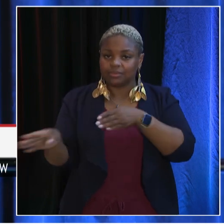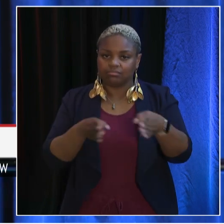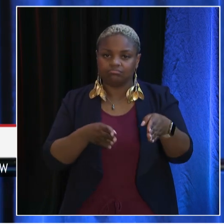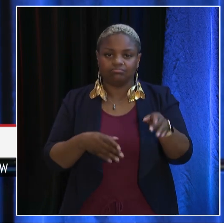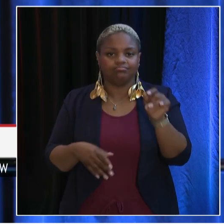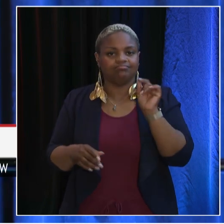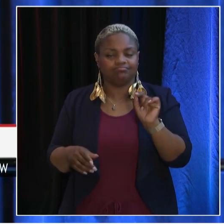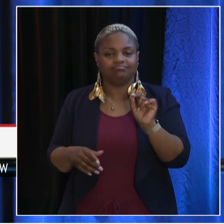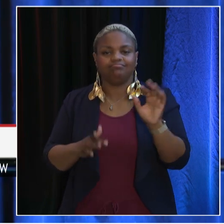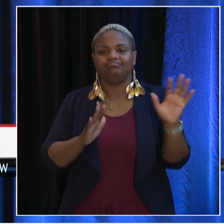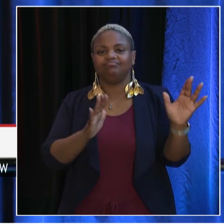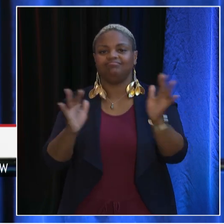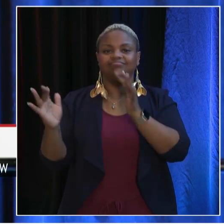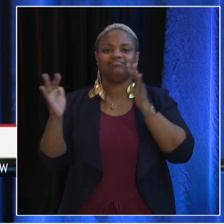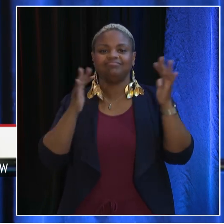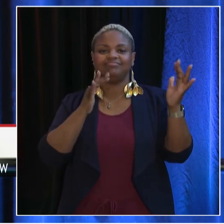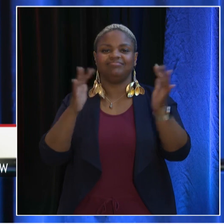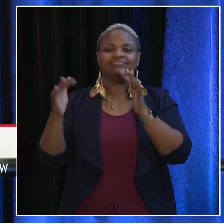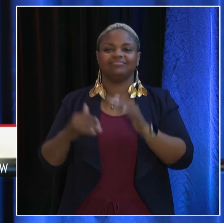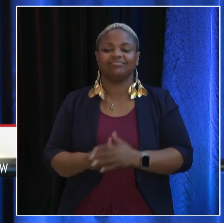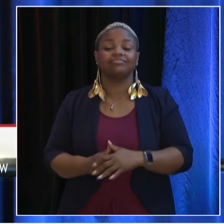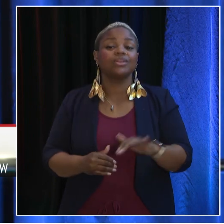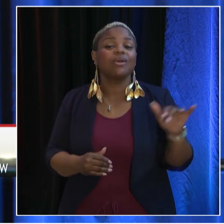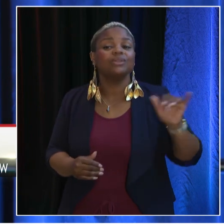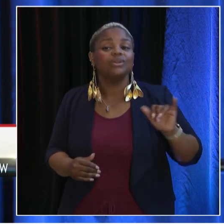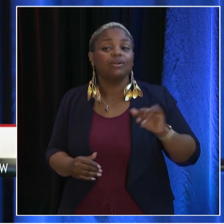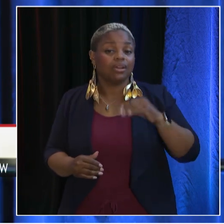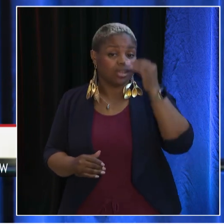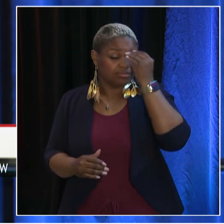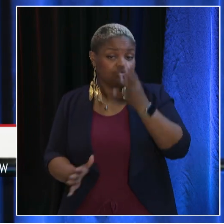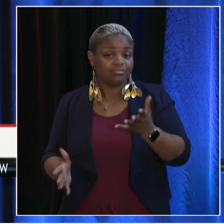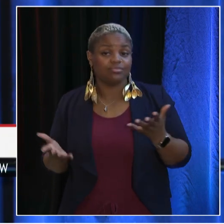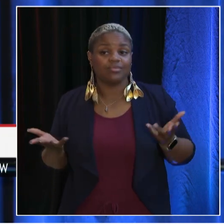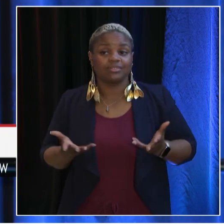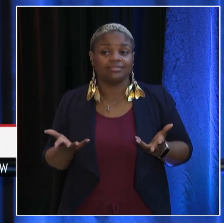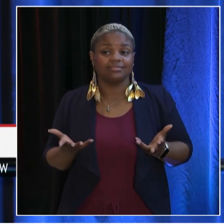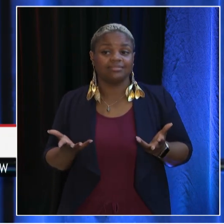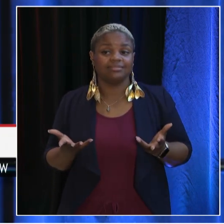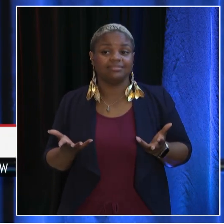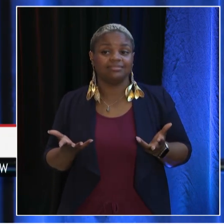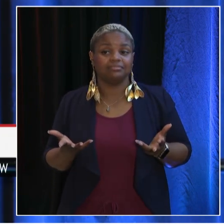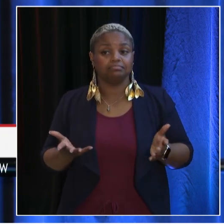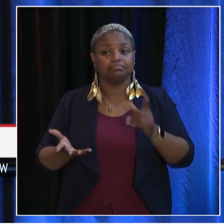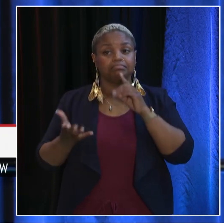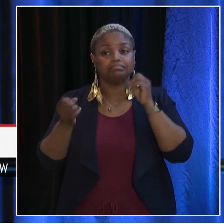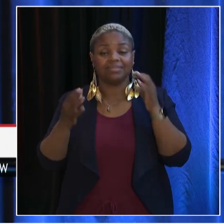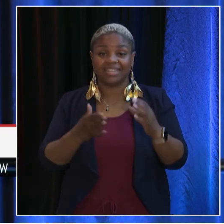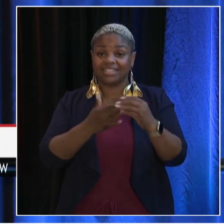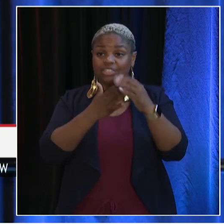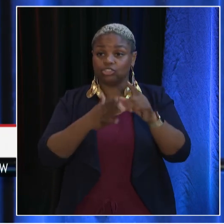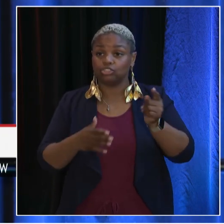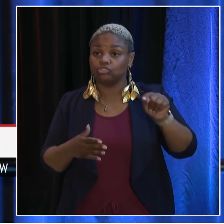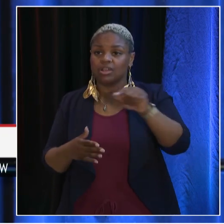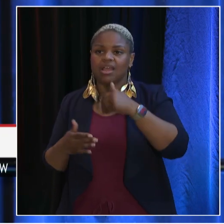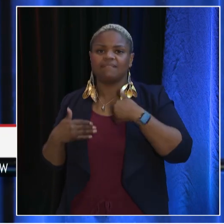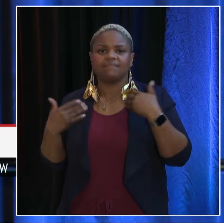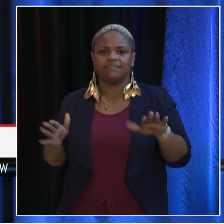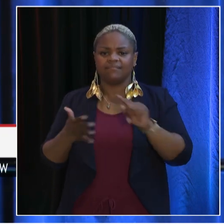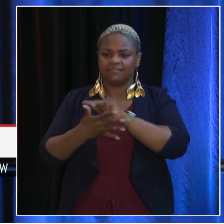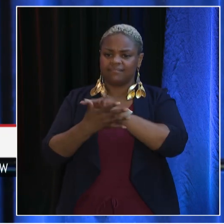I have to also tell you that among the leaders that I have mentioned, we've worked with